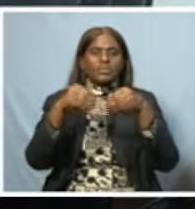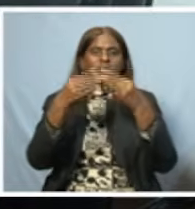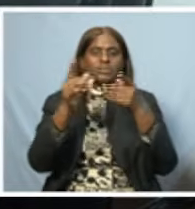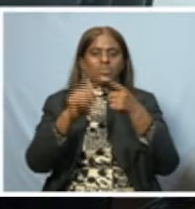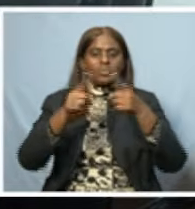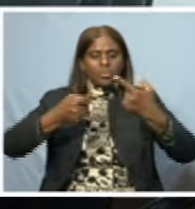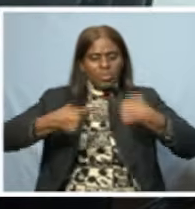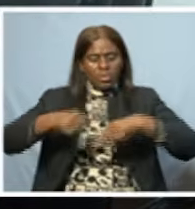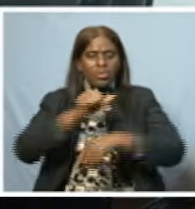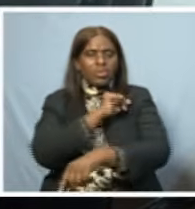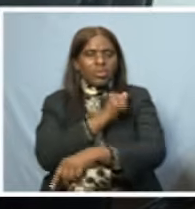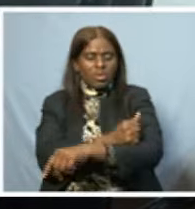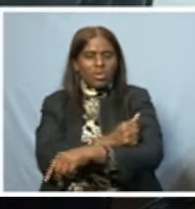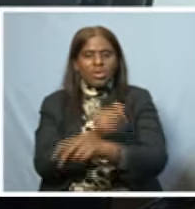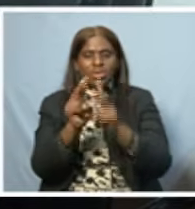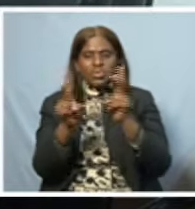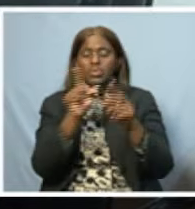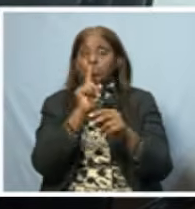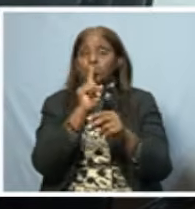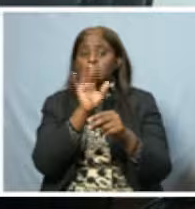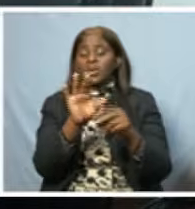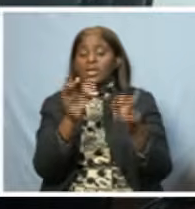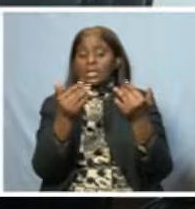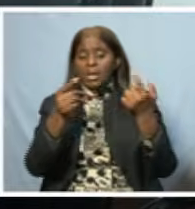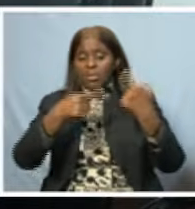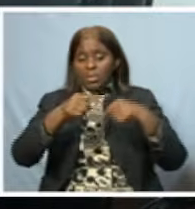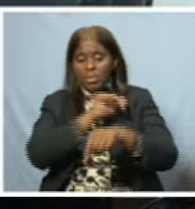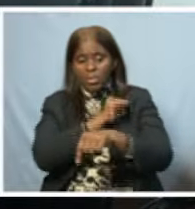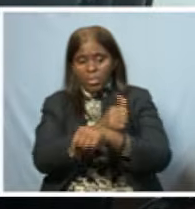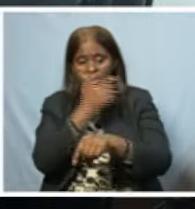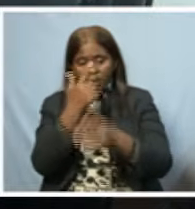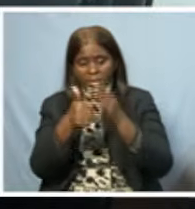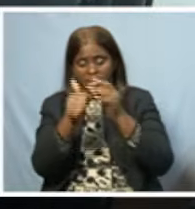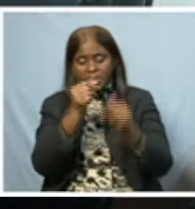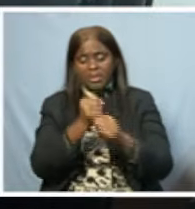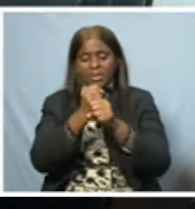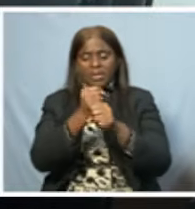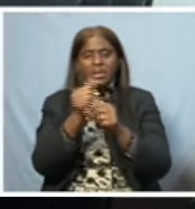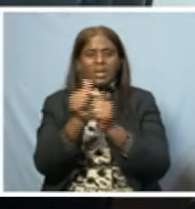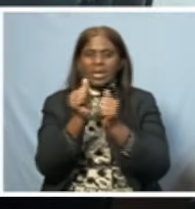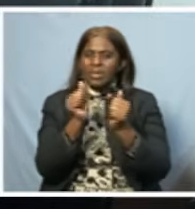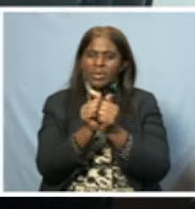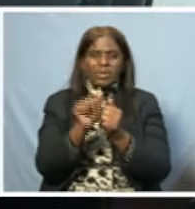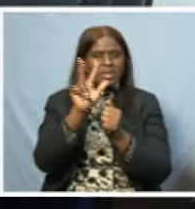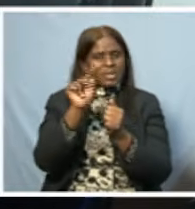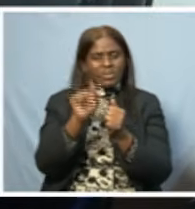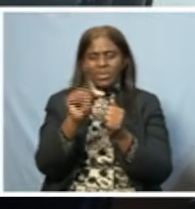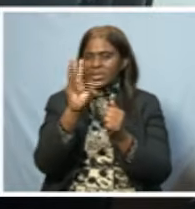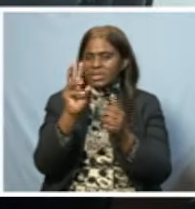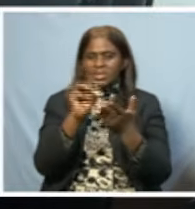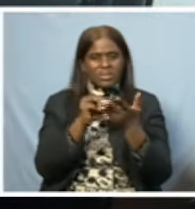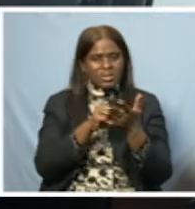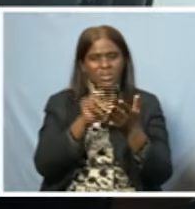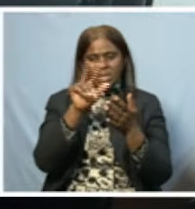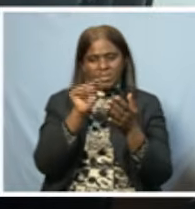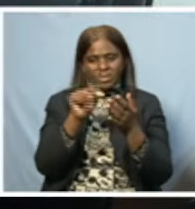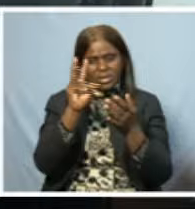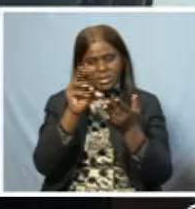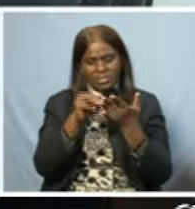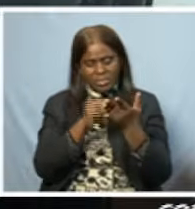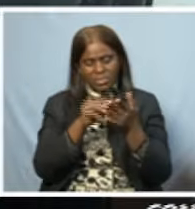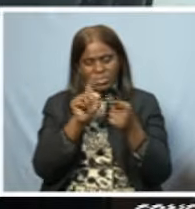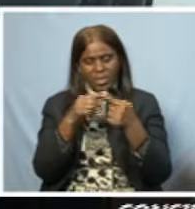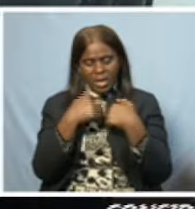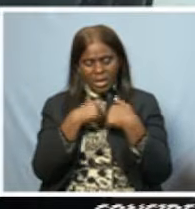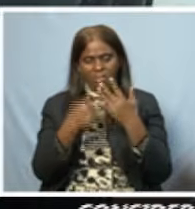needed, and that saving our as well as matters in time, which surrounding procurement. The dumping site, all